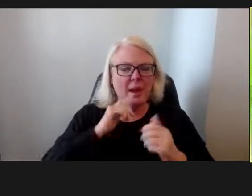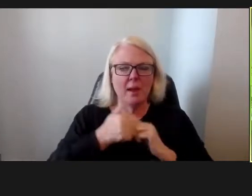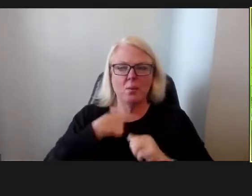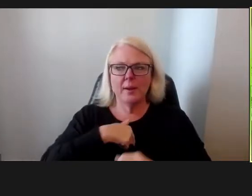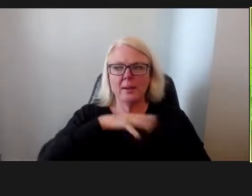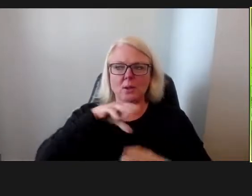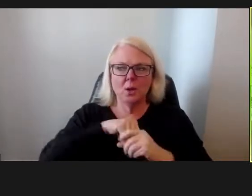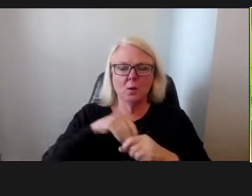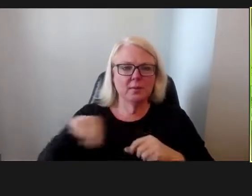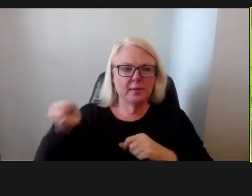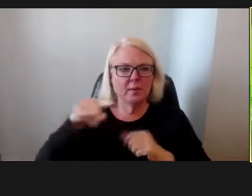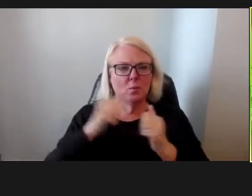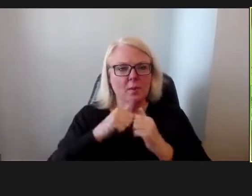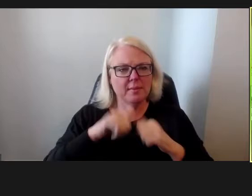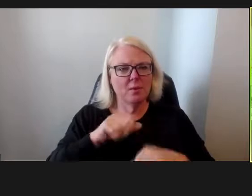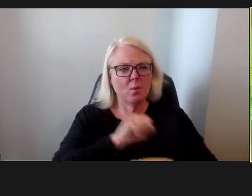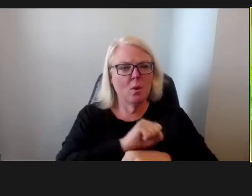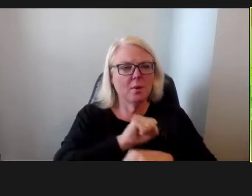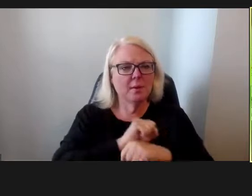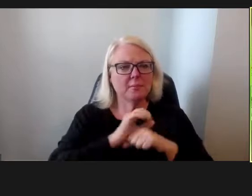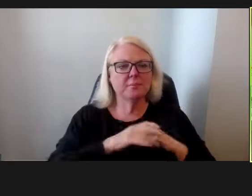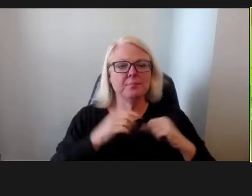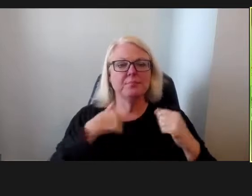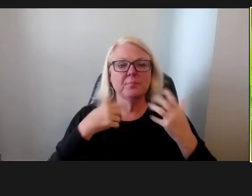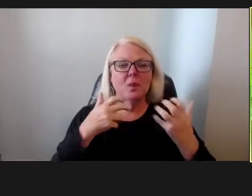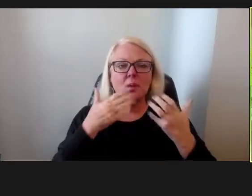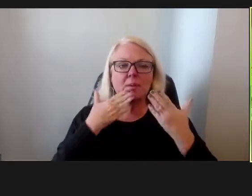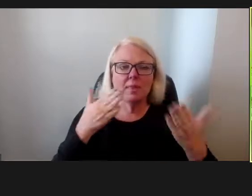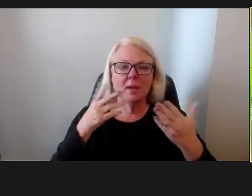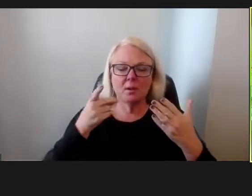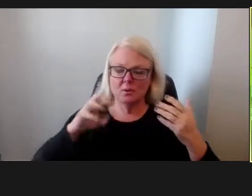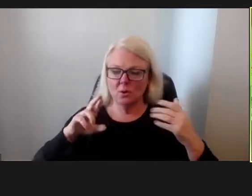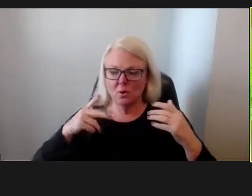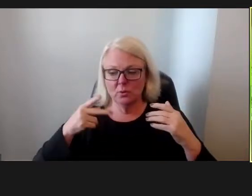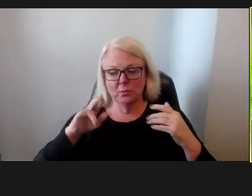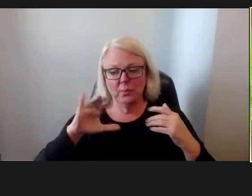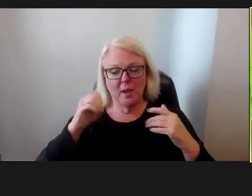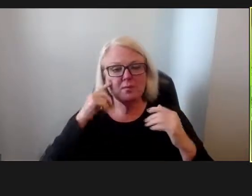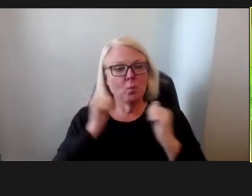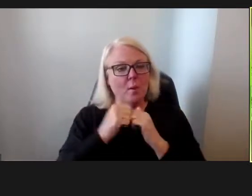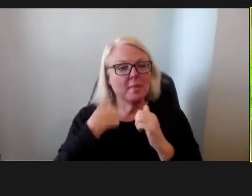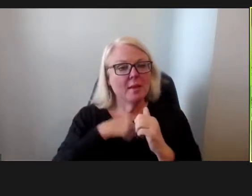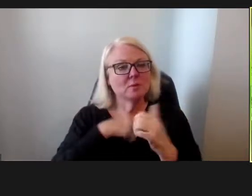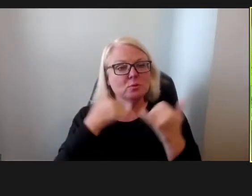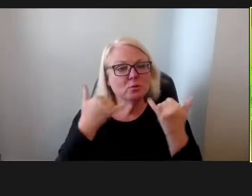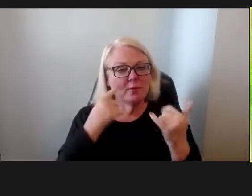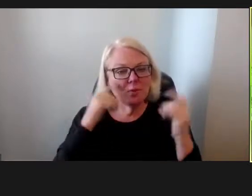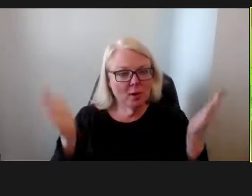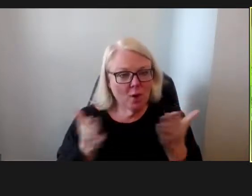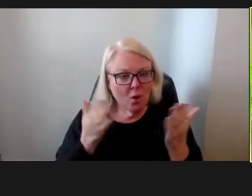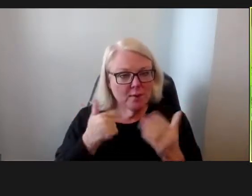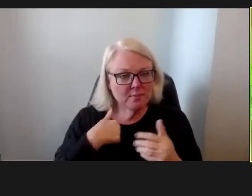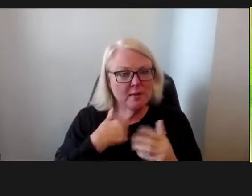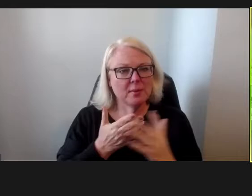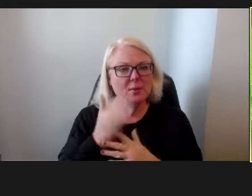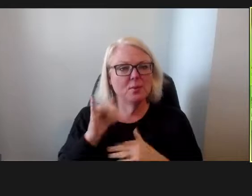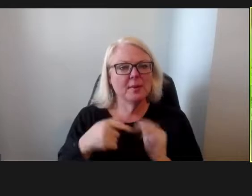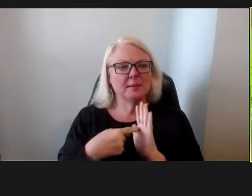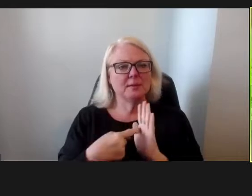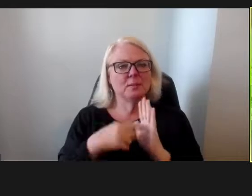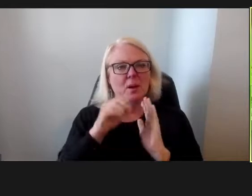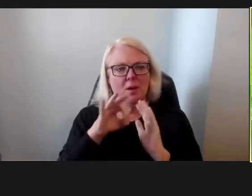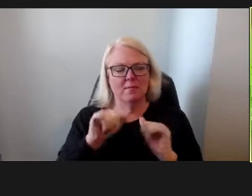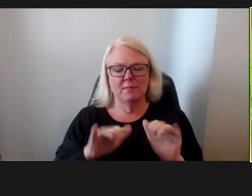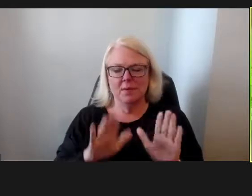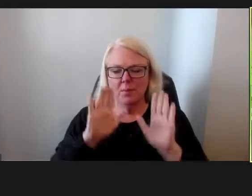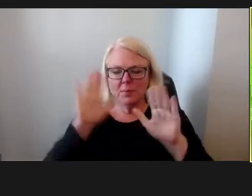this conversation and work too? I want to thank you, Dr. Price, for being with us today and for encouraging me through the example of the phenomenal work